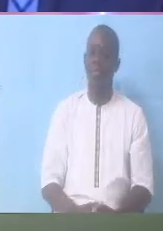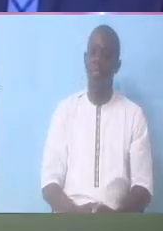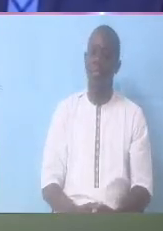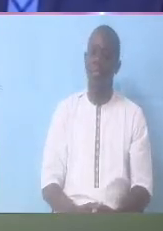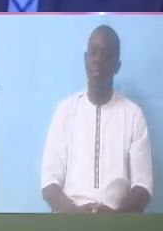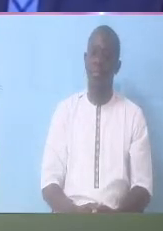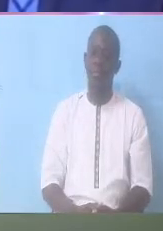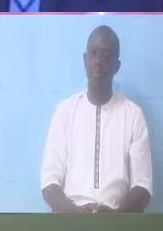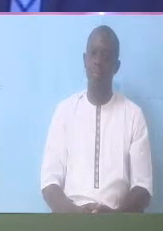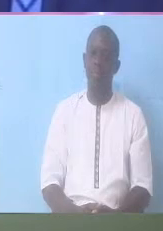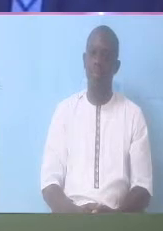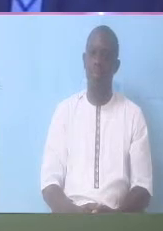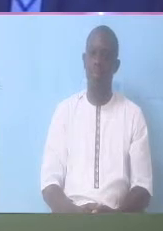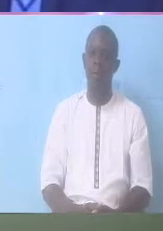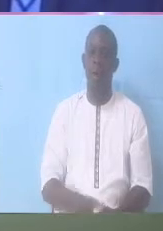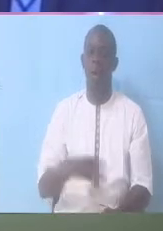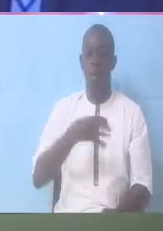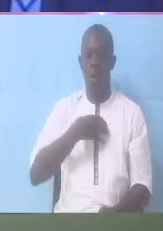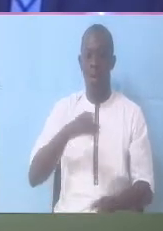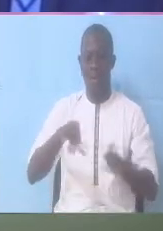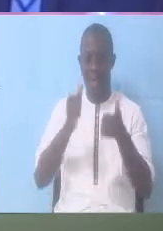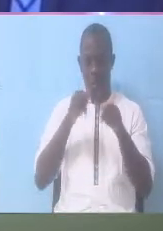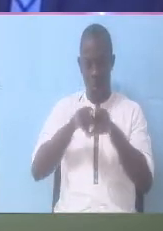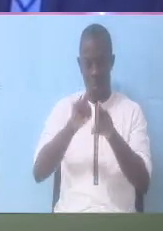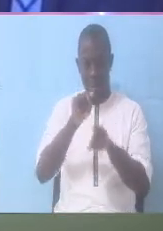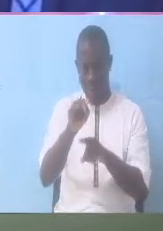Let me start with this.